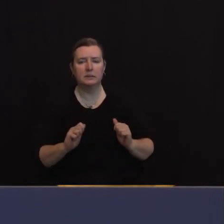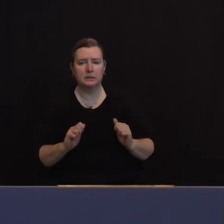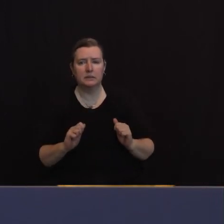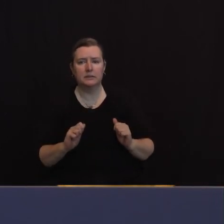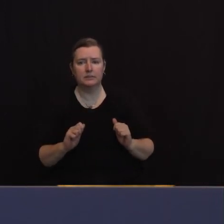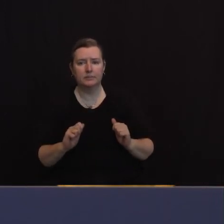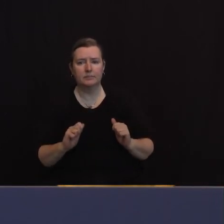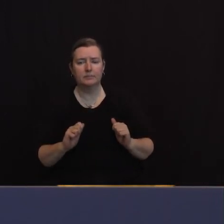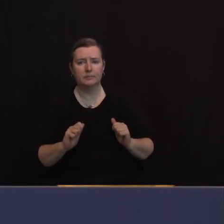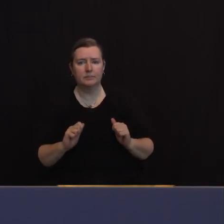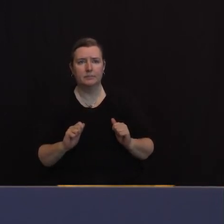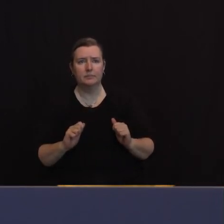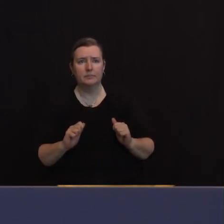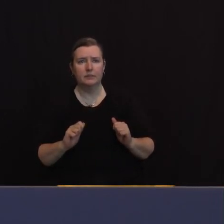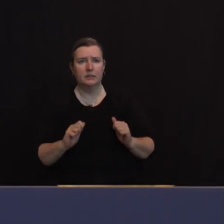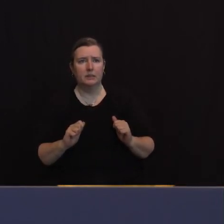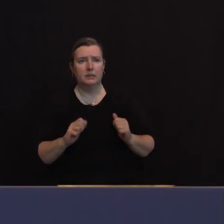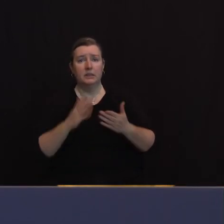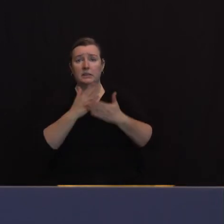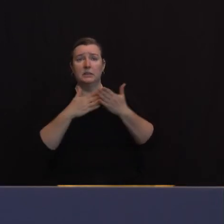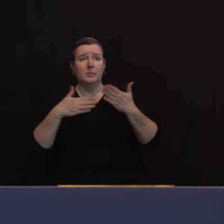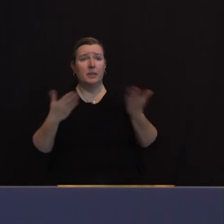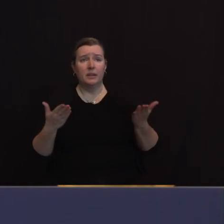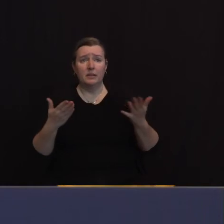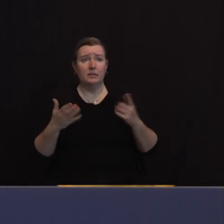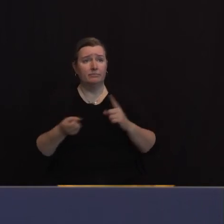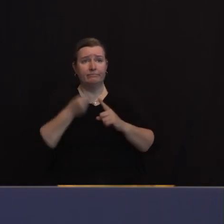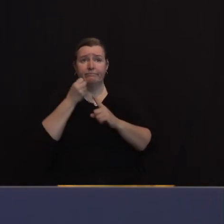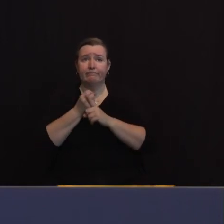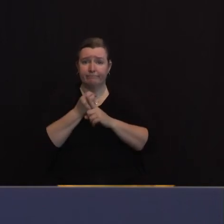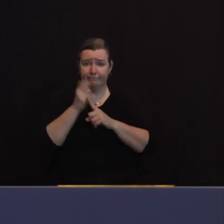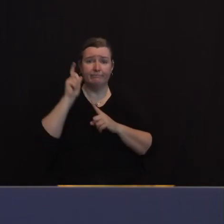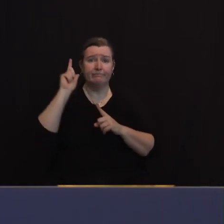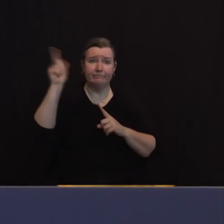some impact down the road, like legalization of adult use cannabis.